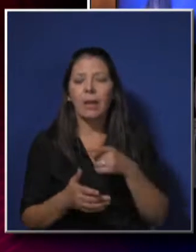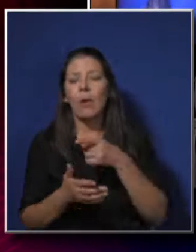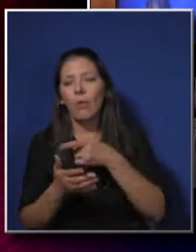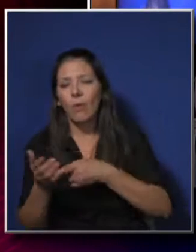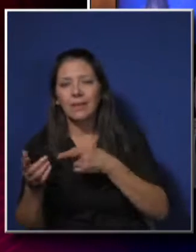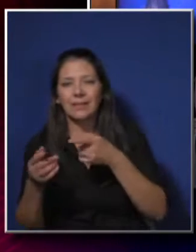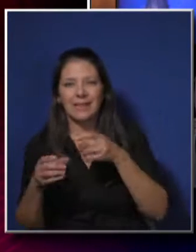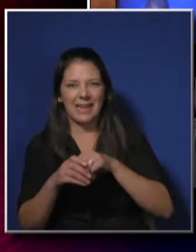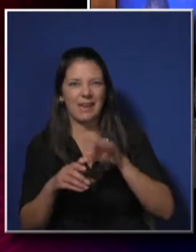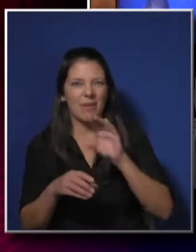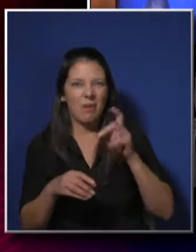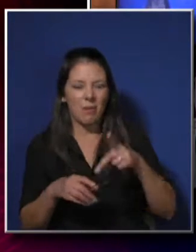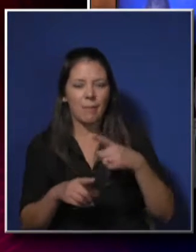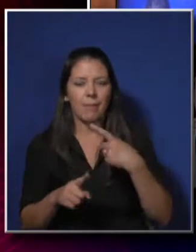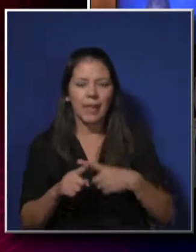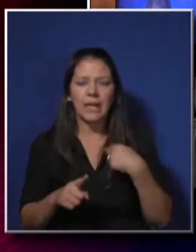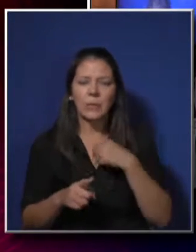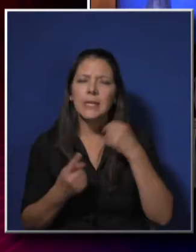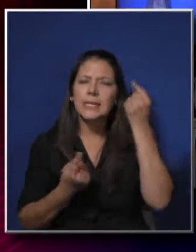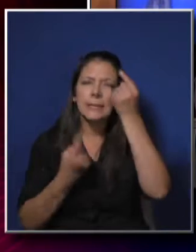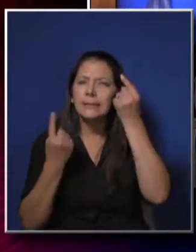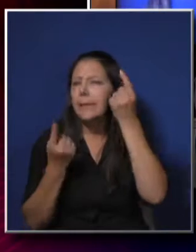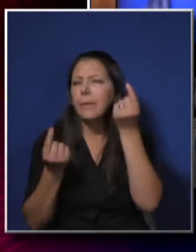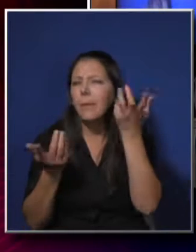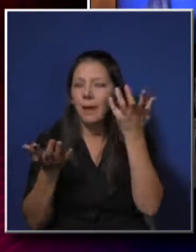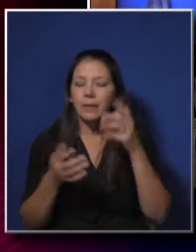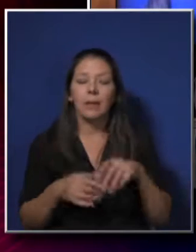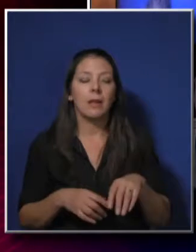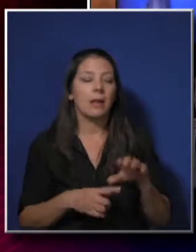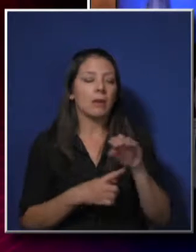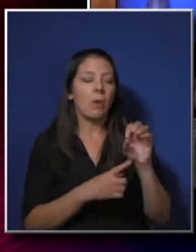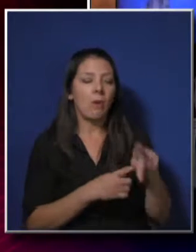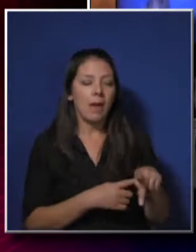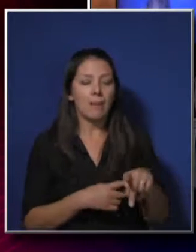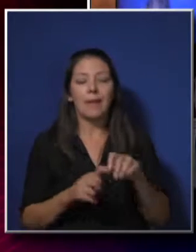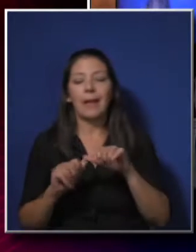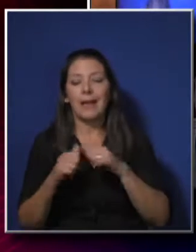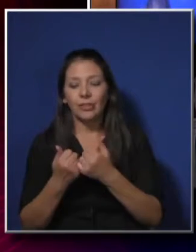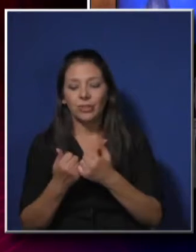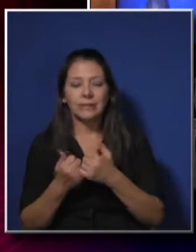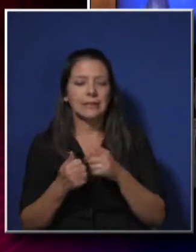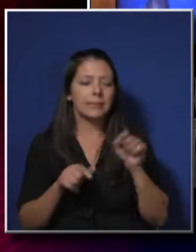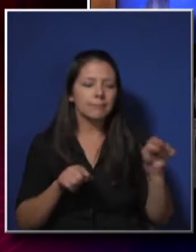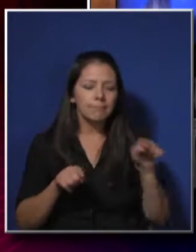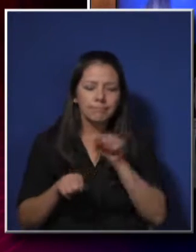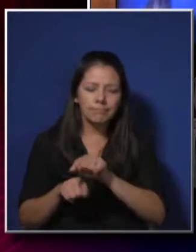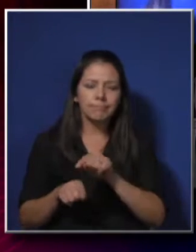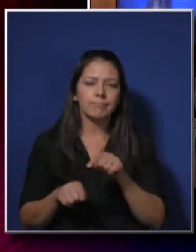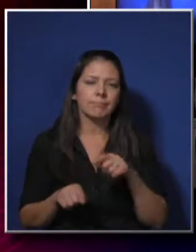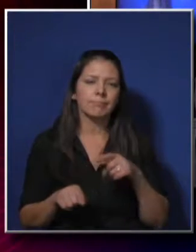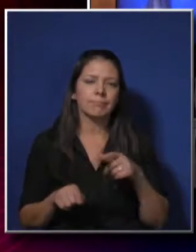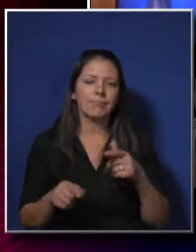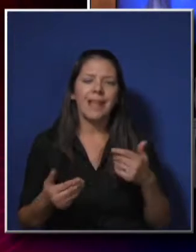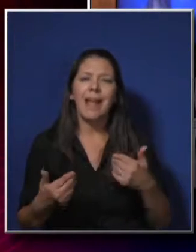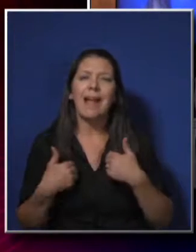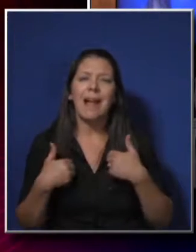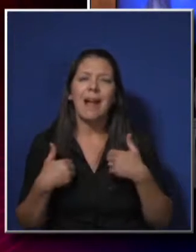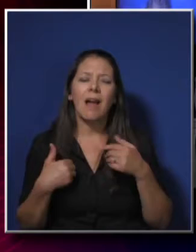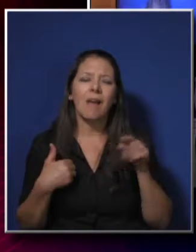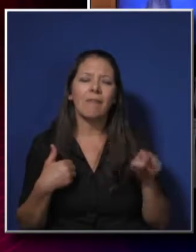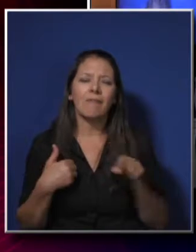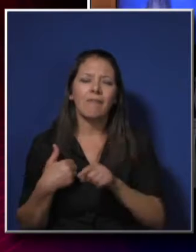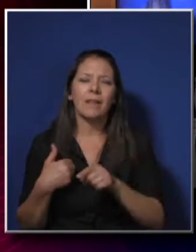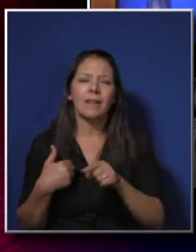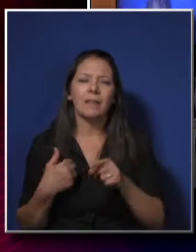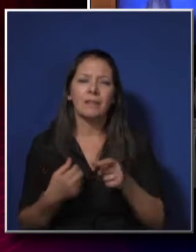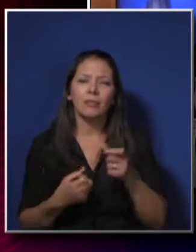considering are our cooperative and agency realities. We have some very strong